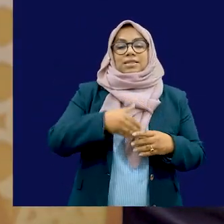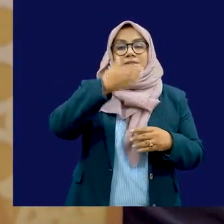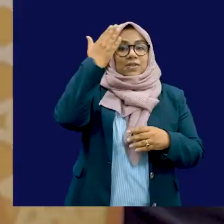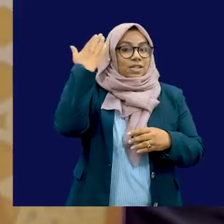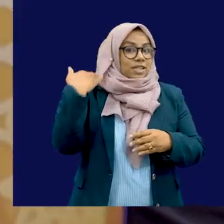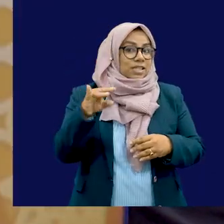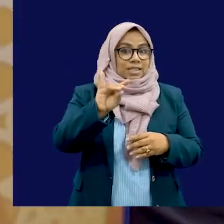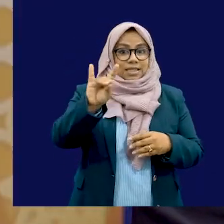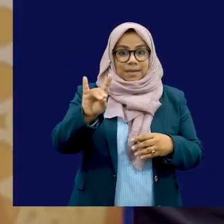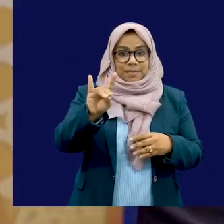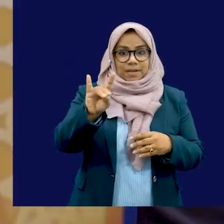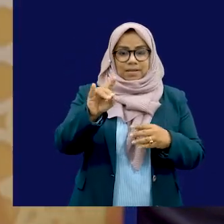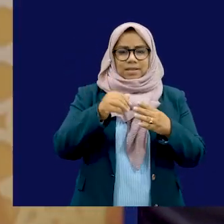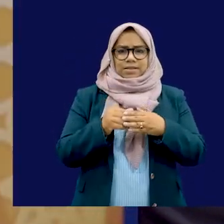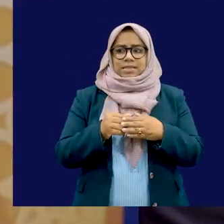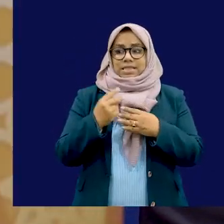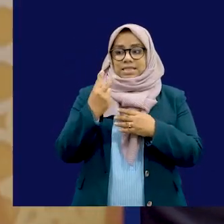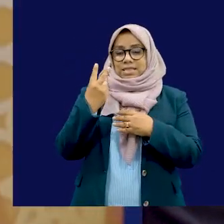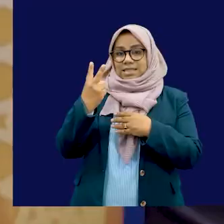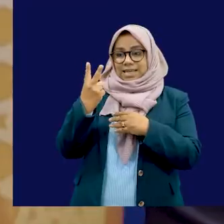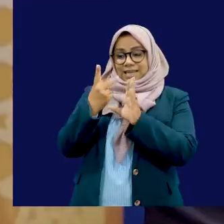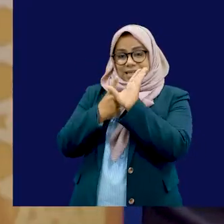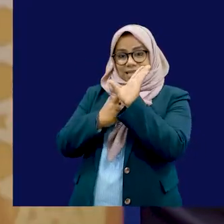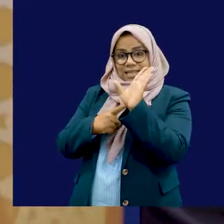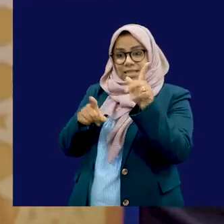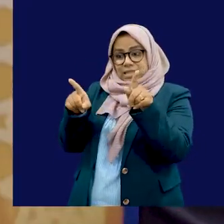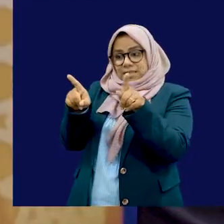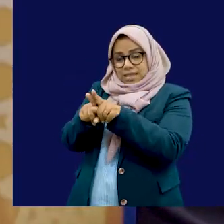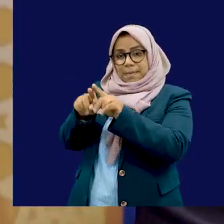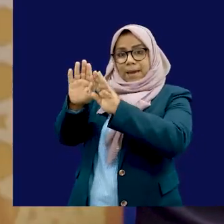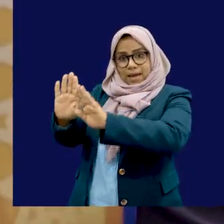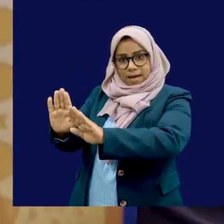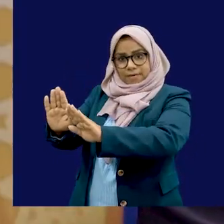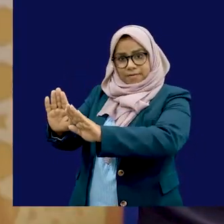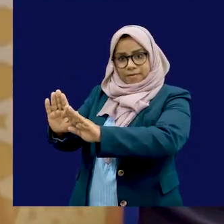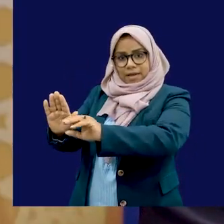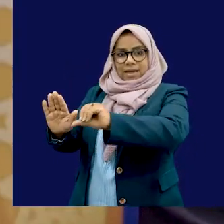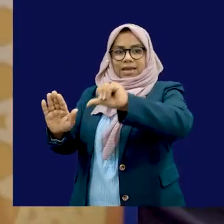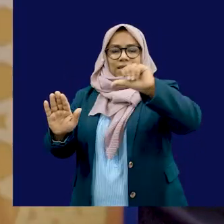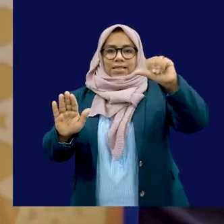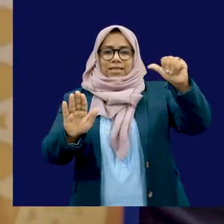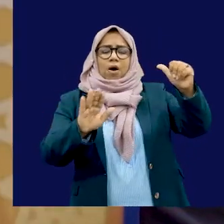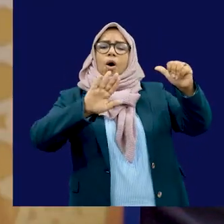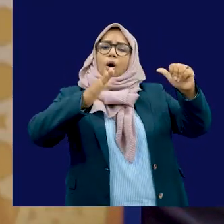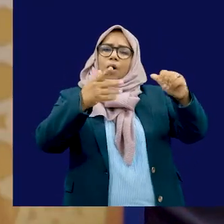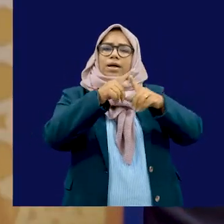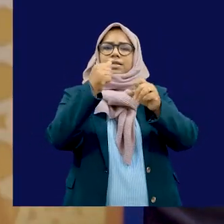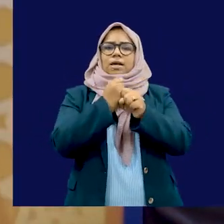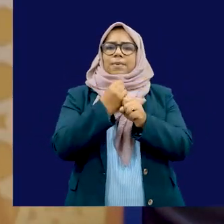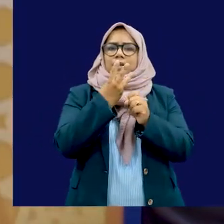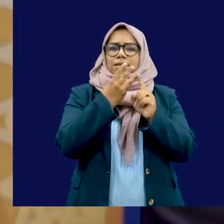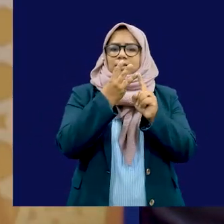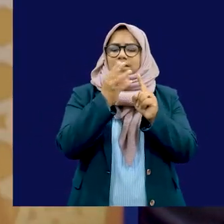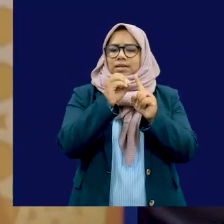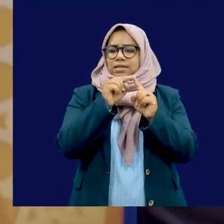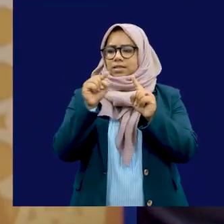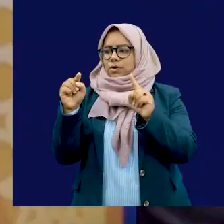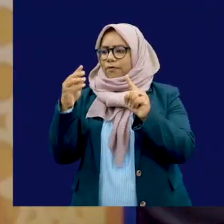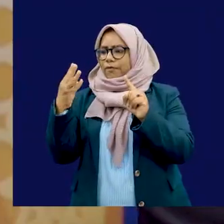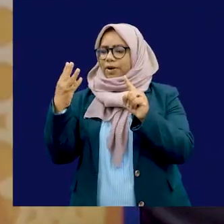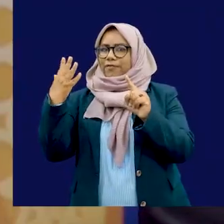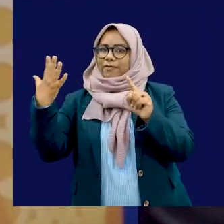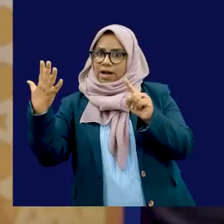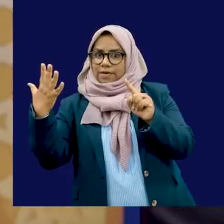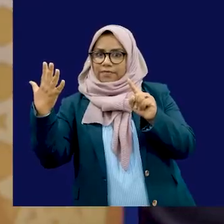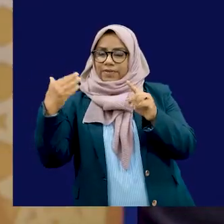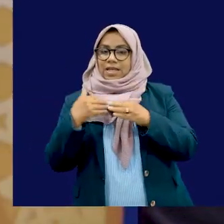she camel in its 2nd year, is due. If the number reaches 36 up to 45, then a female